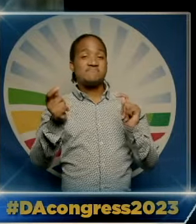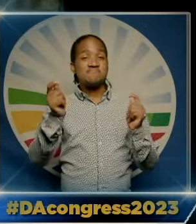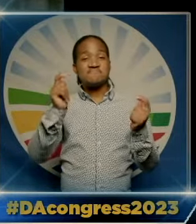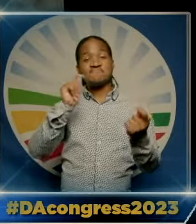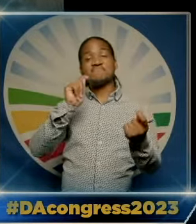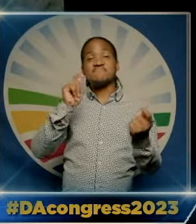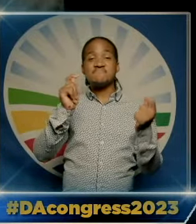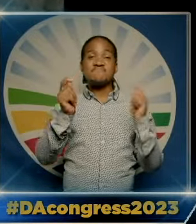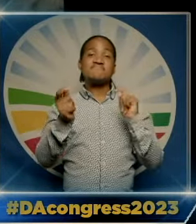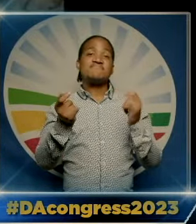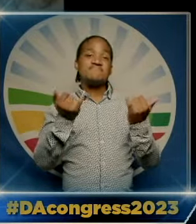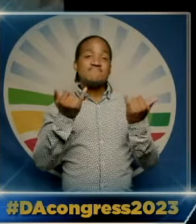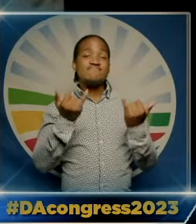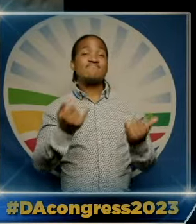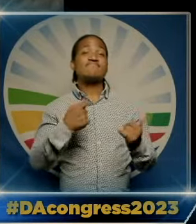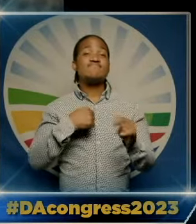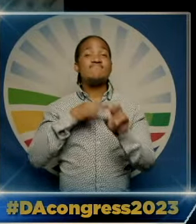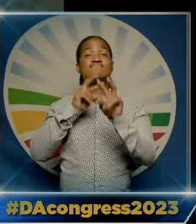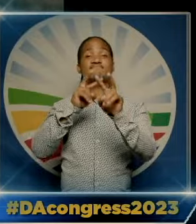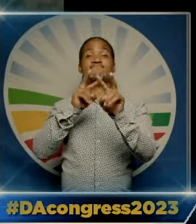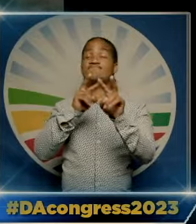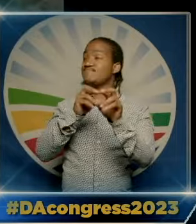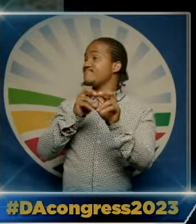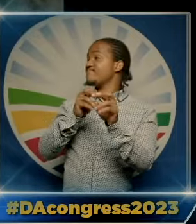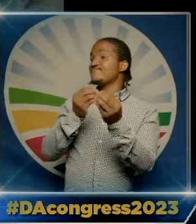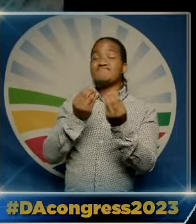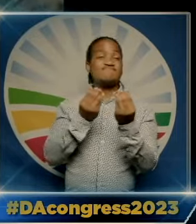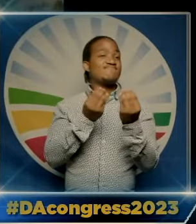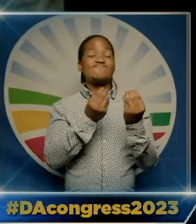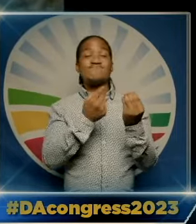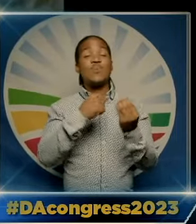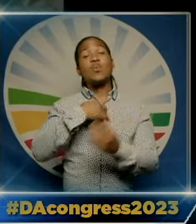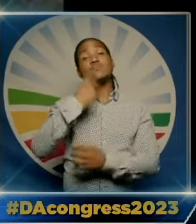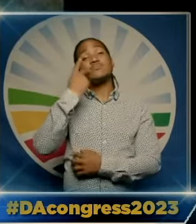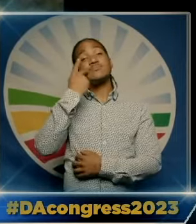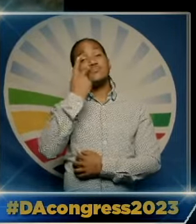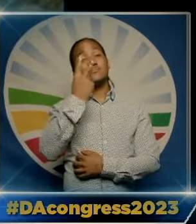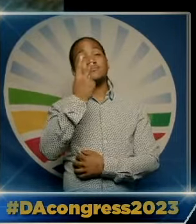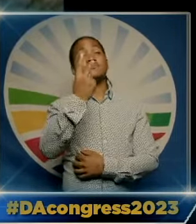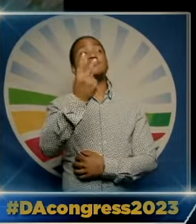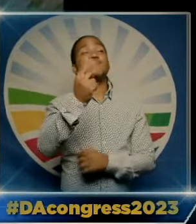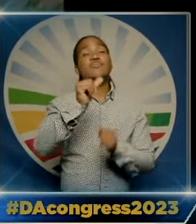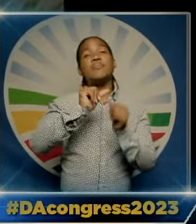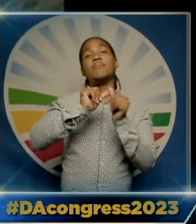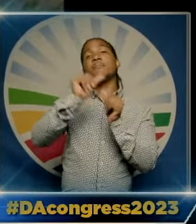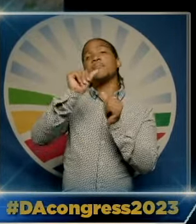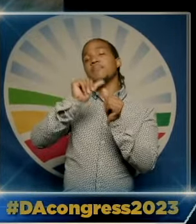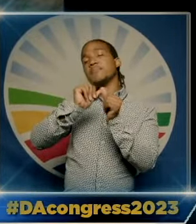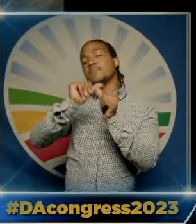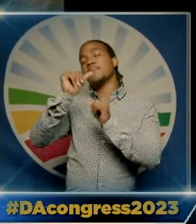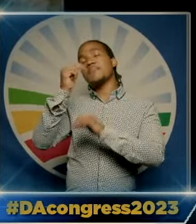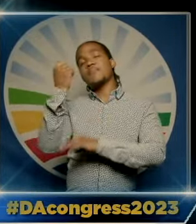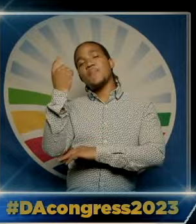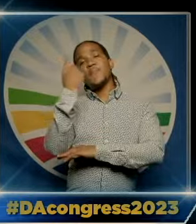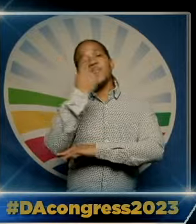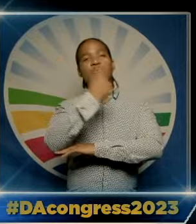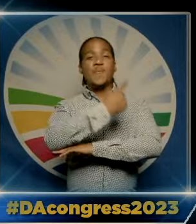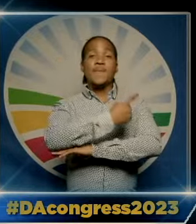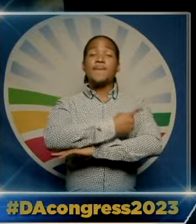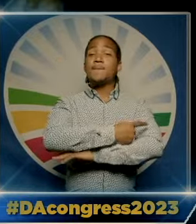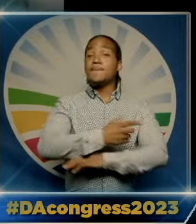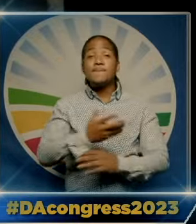today. No, I won't look the other way. We wanna see a better day for